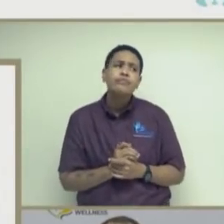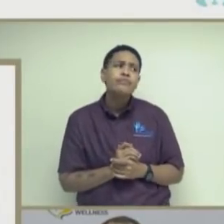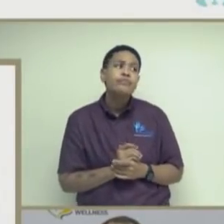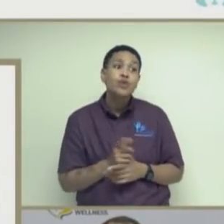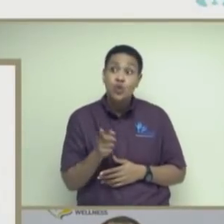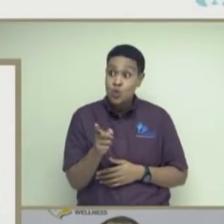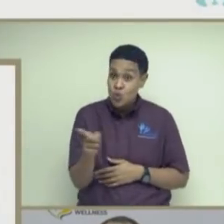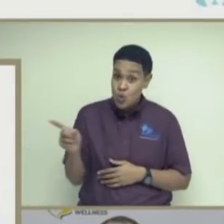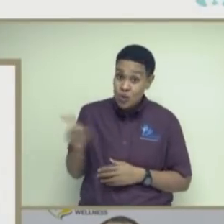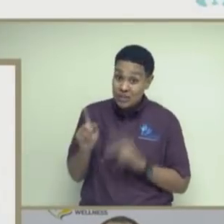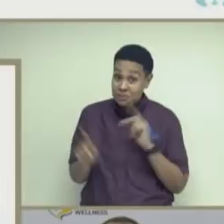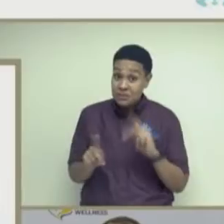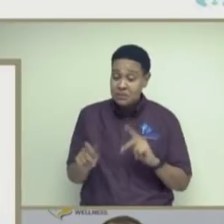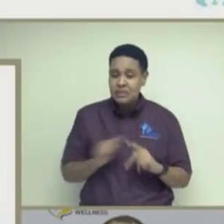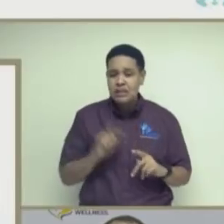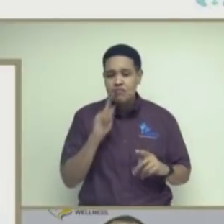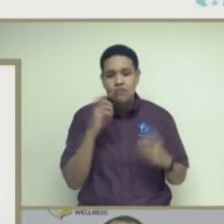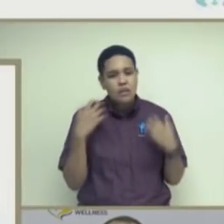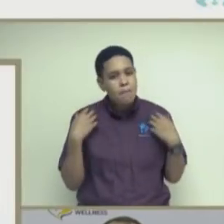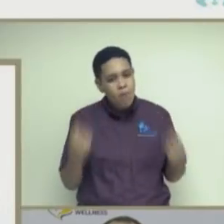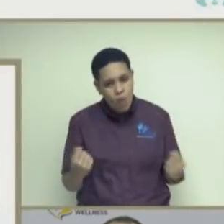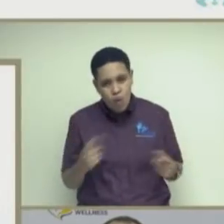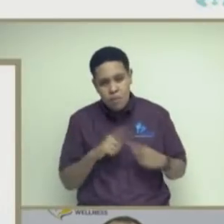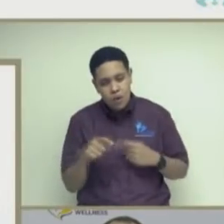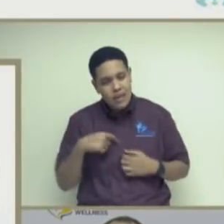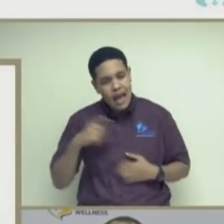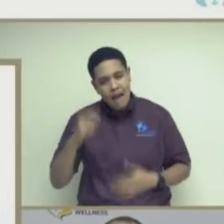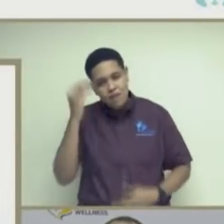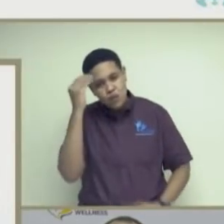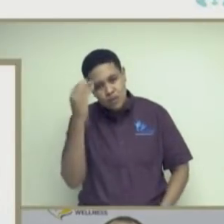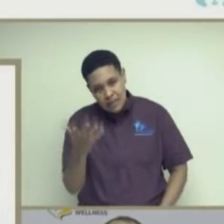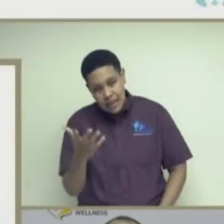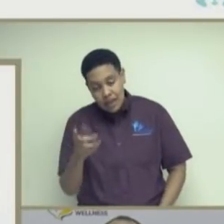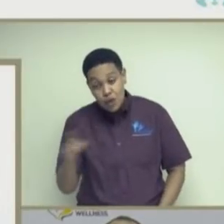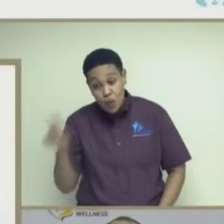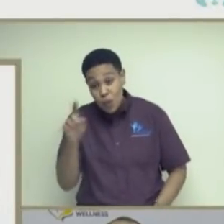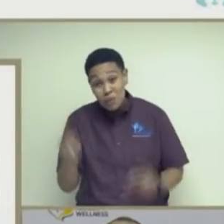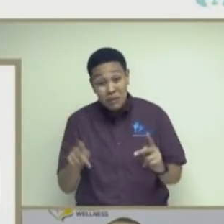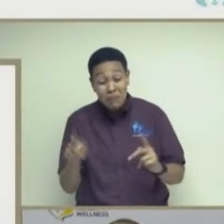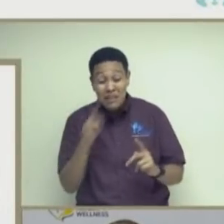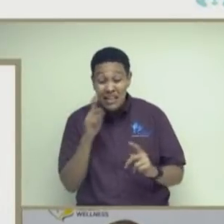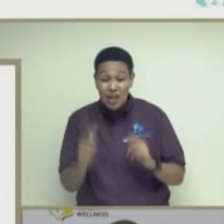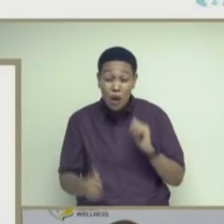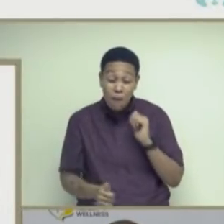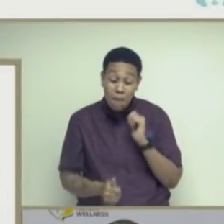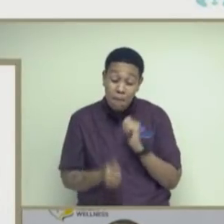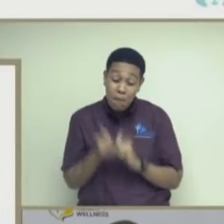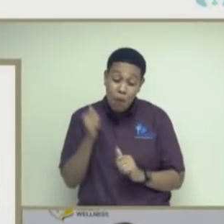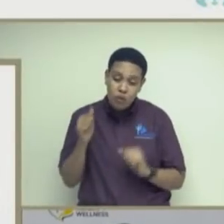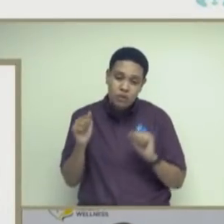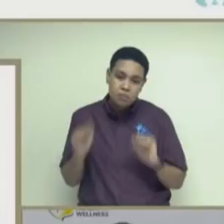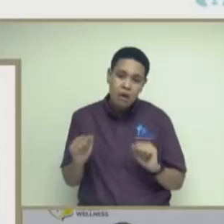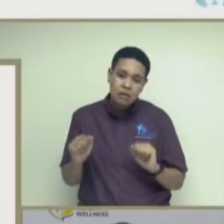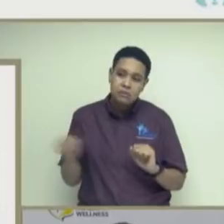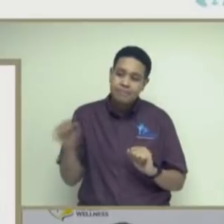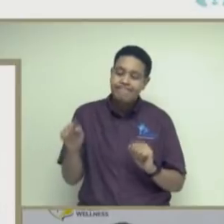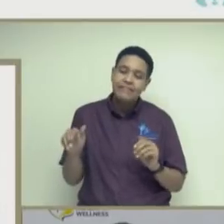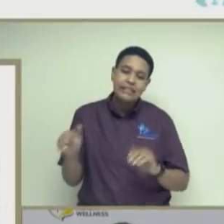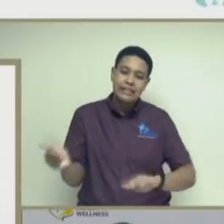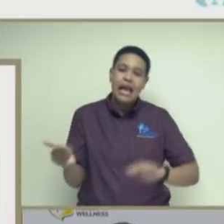Those persons, and I'm being bold, but I have to say it, would be the most likely to die